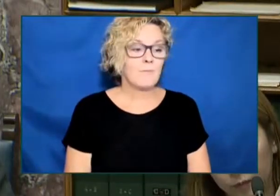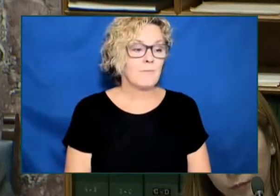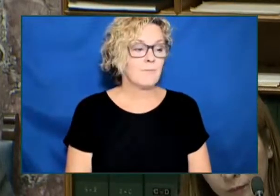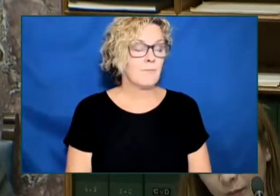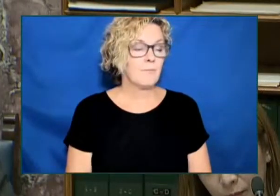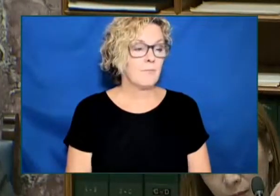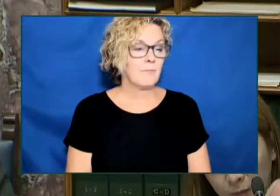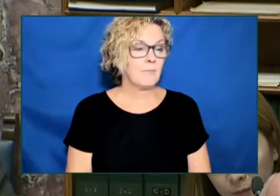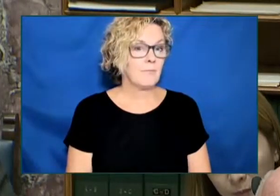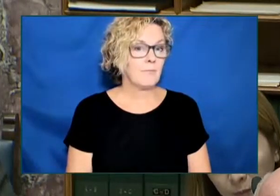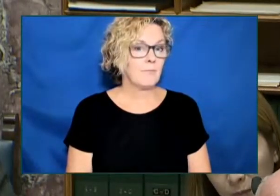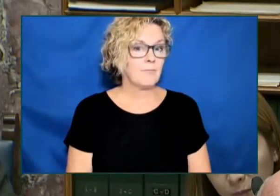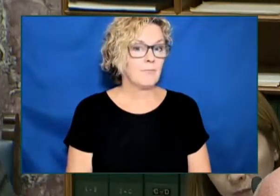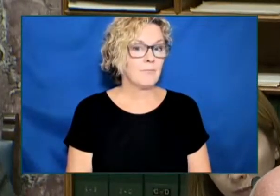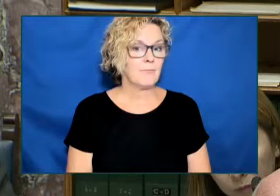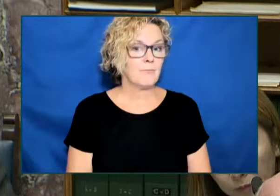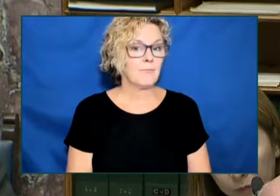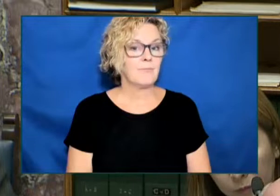Thank you,